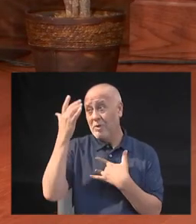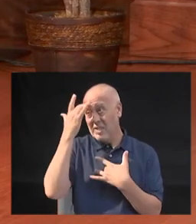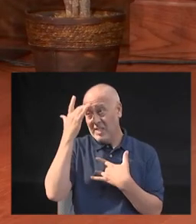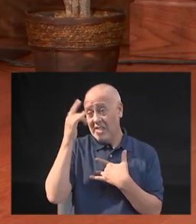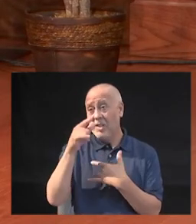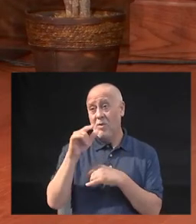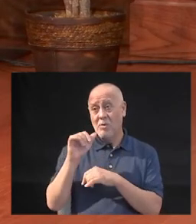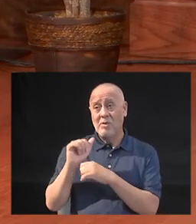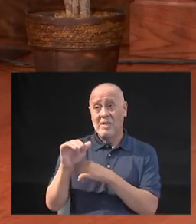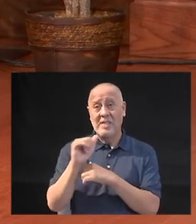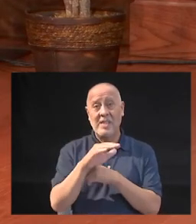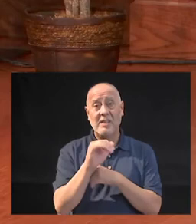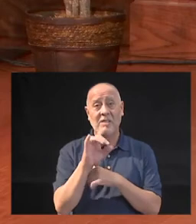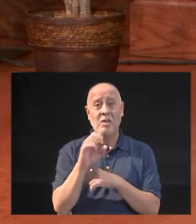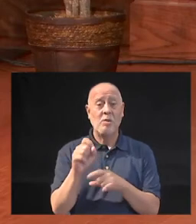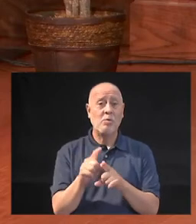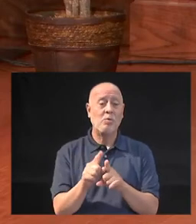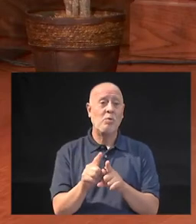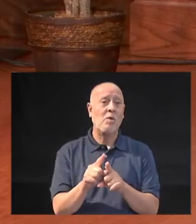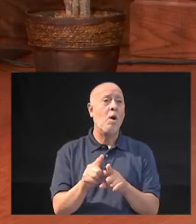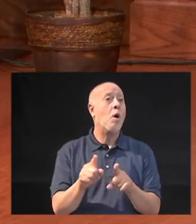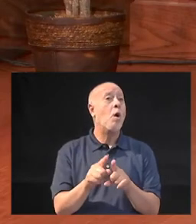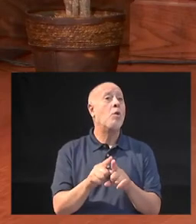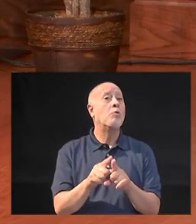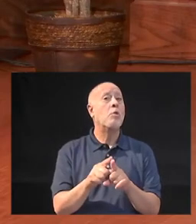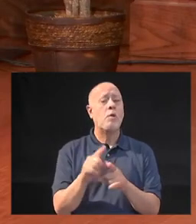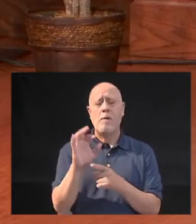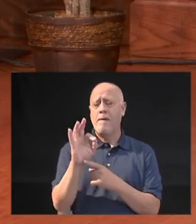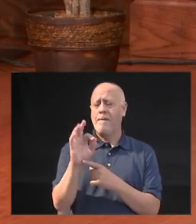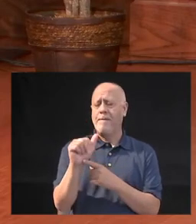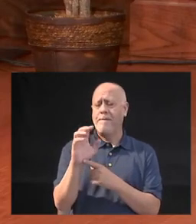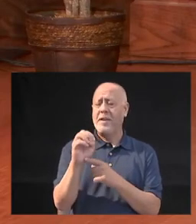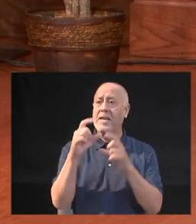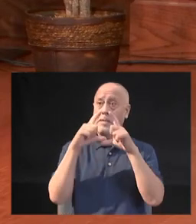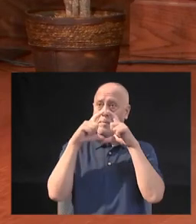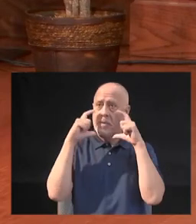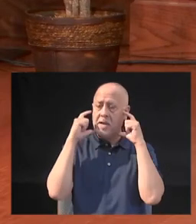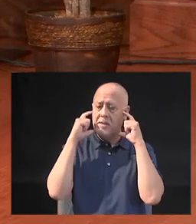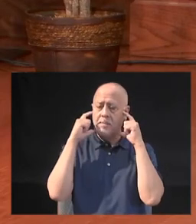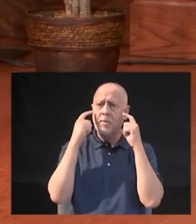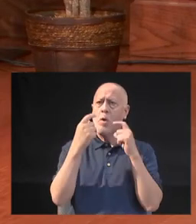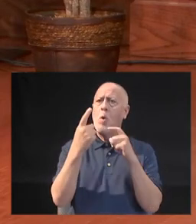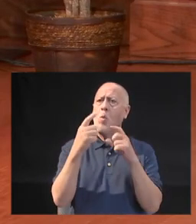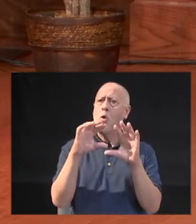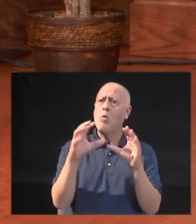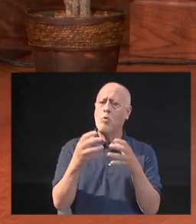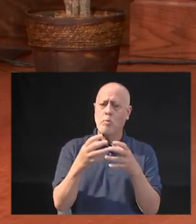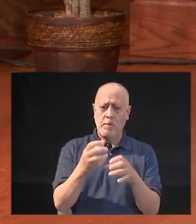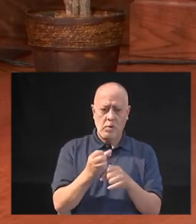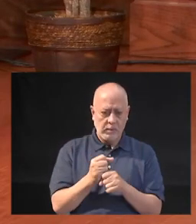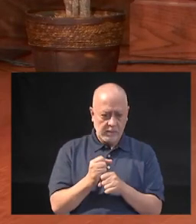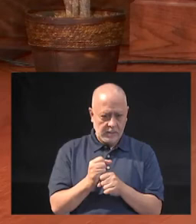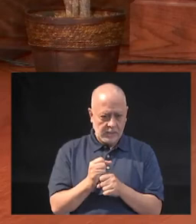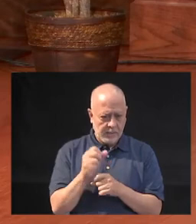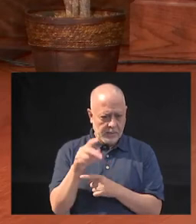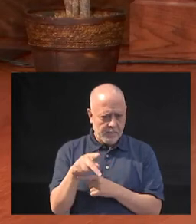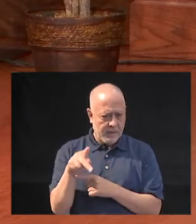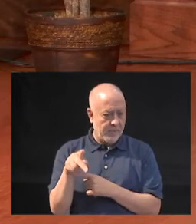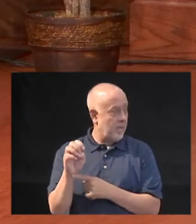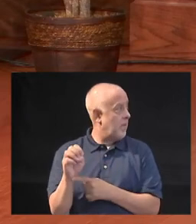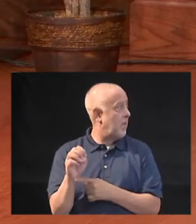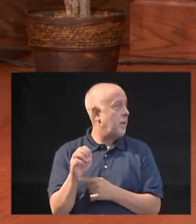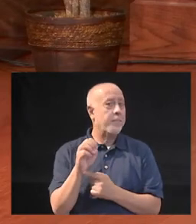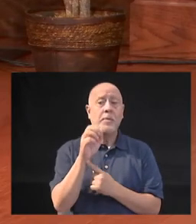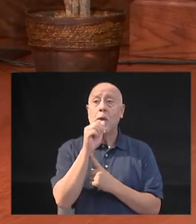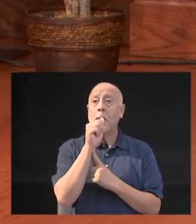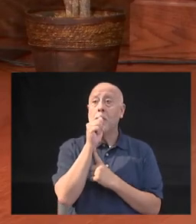out to as well. Also want to tell you about our face mask ministry. One of the groups that received the PPE, the personal